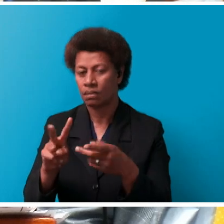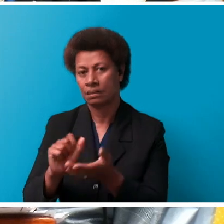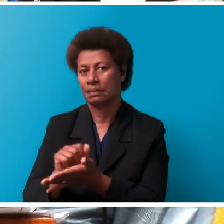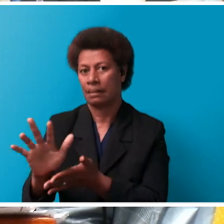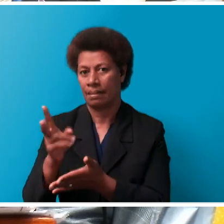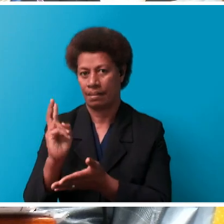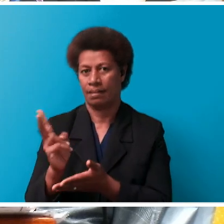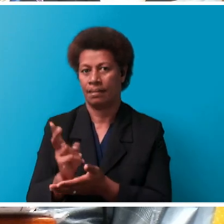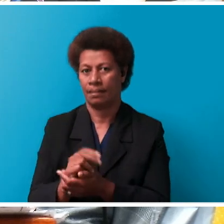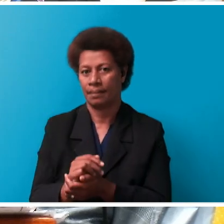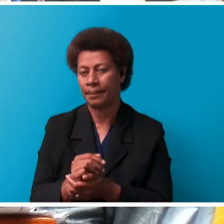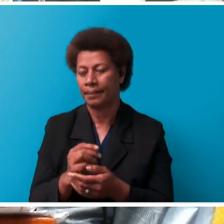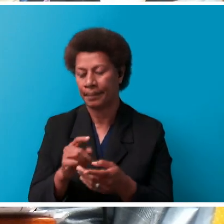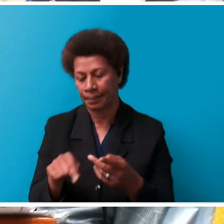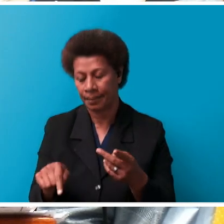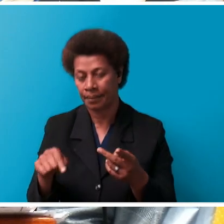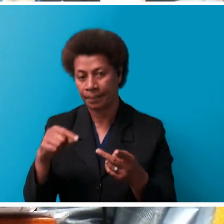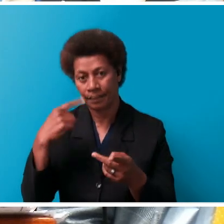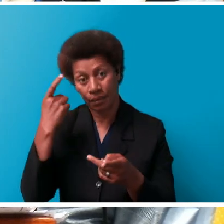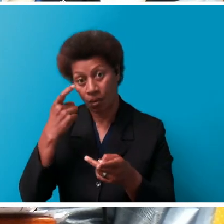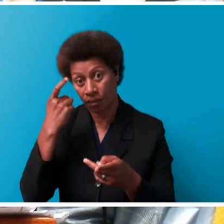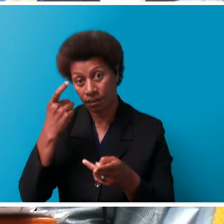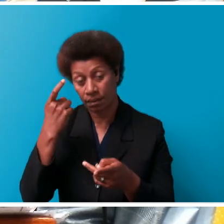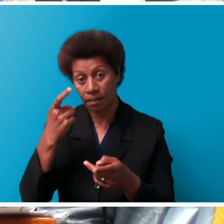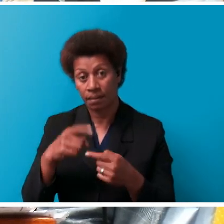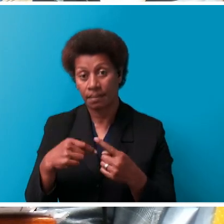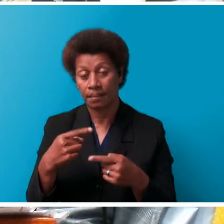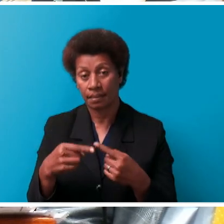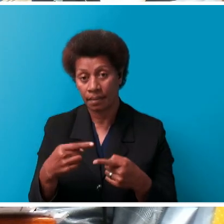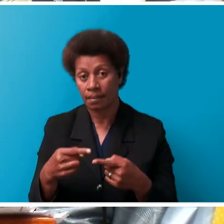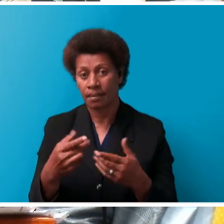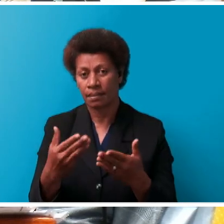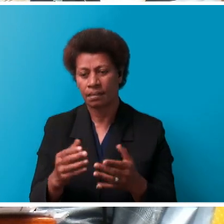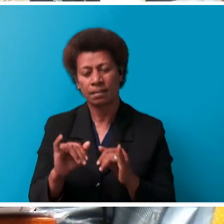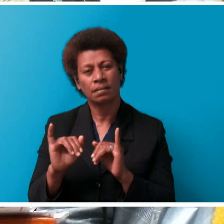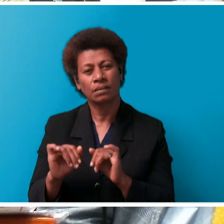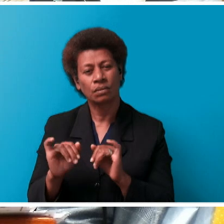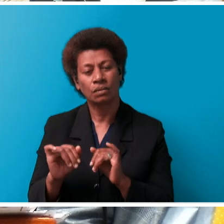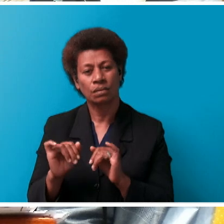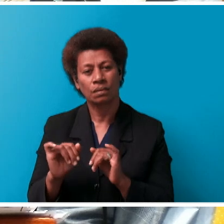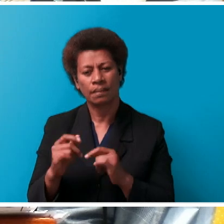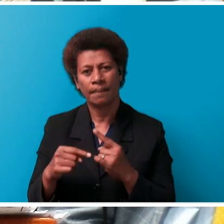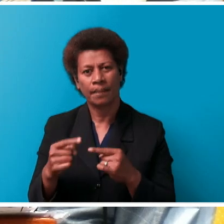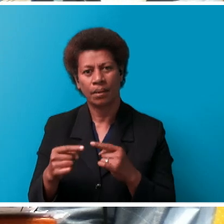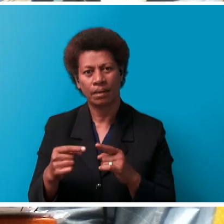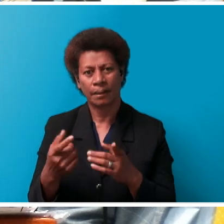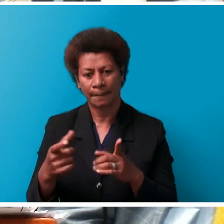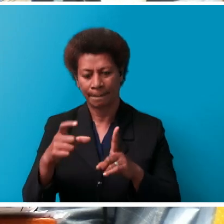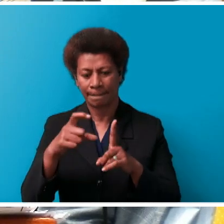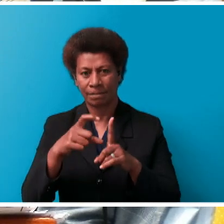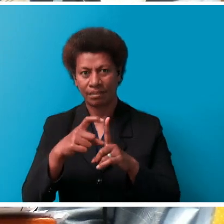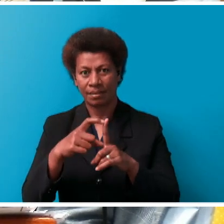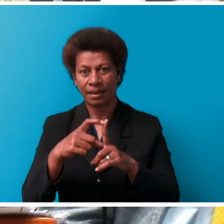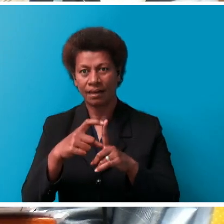forward. There have also been concerns about the issue regarding the Denarau wastewater